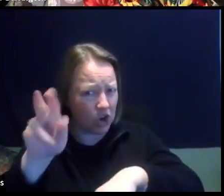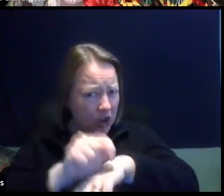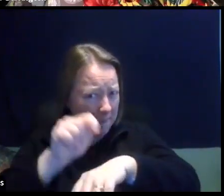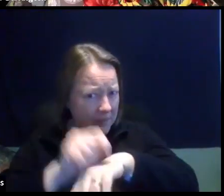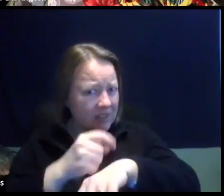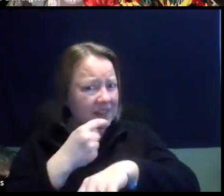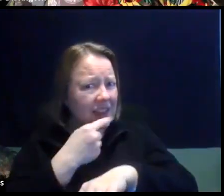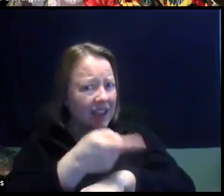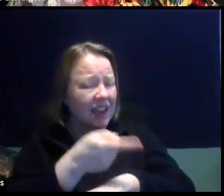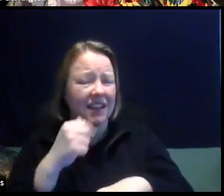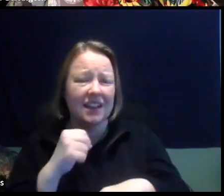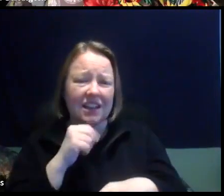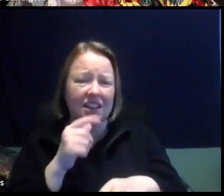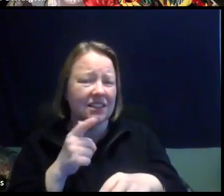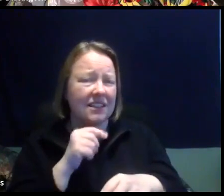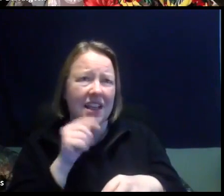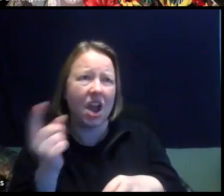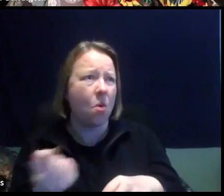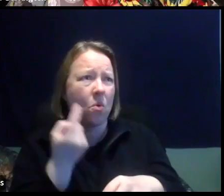across